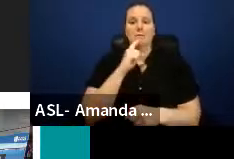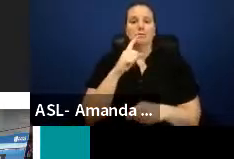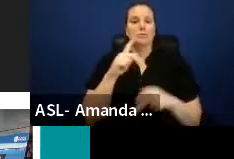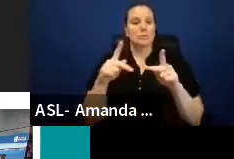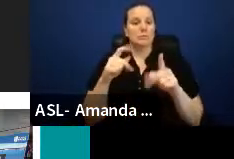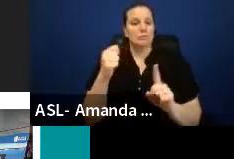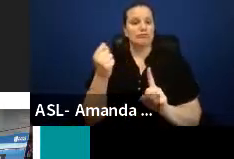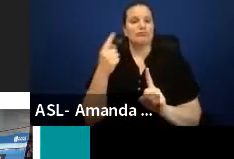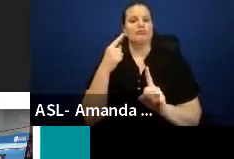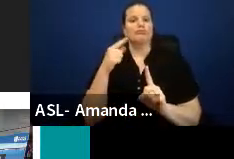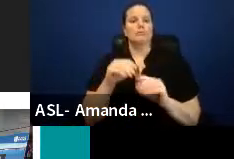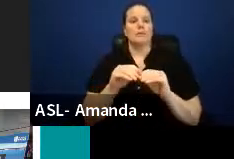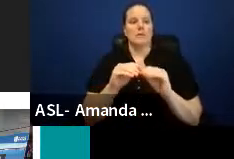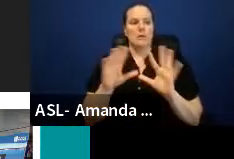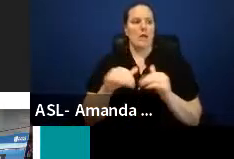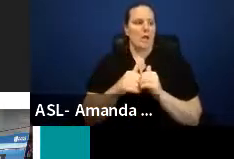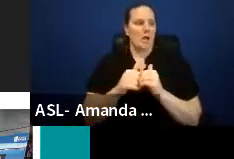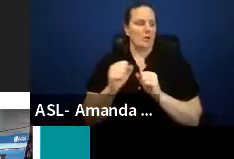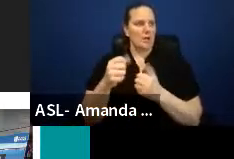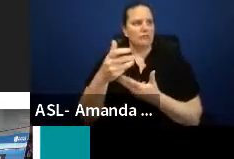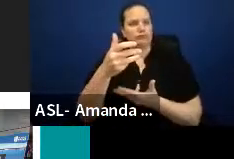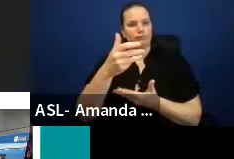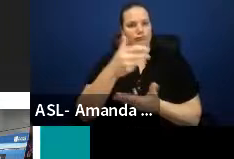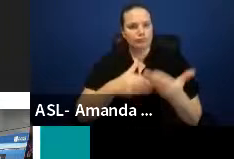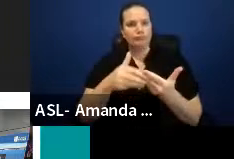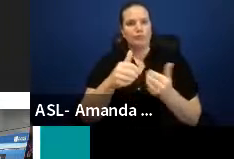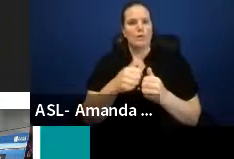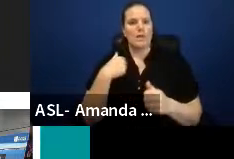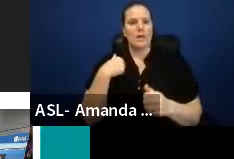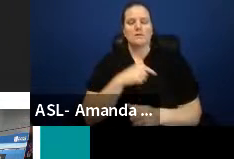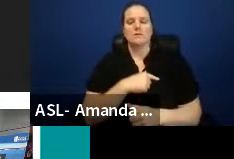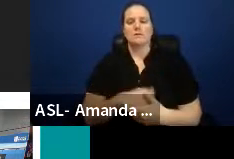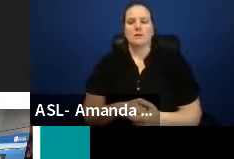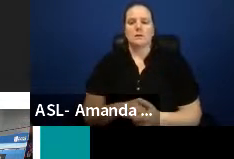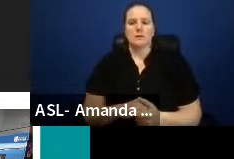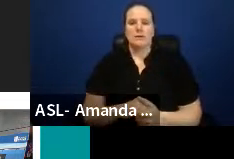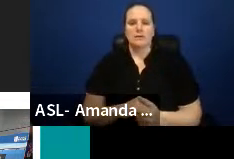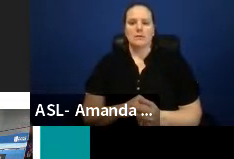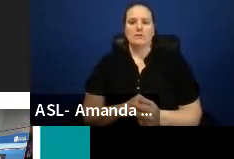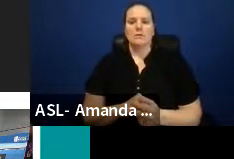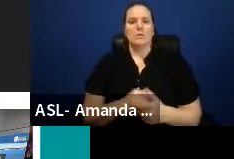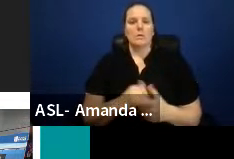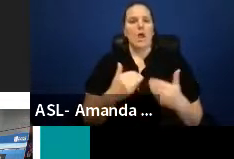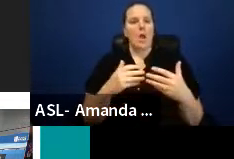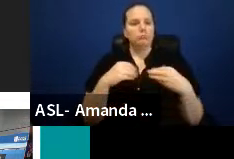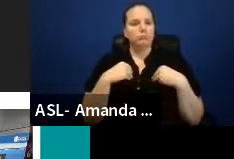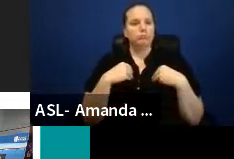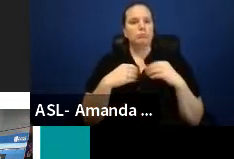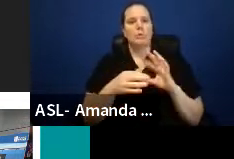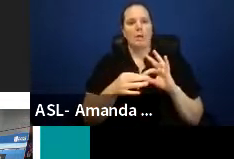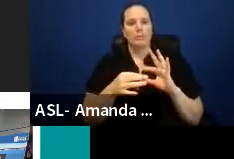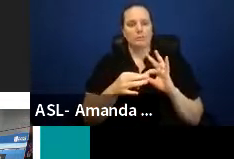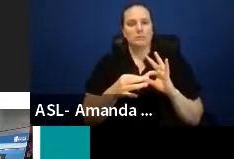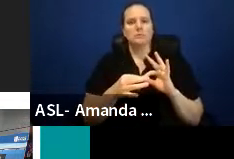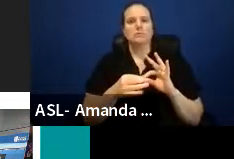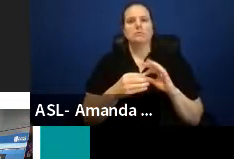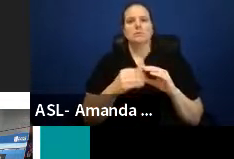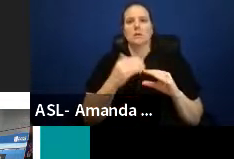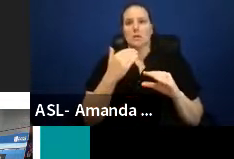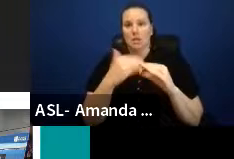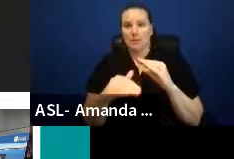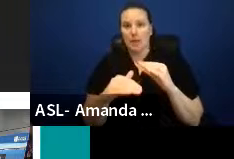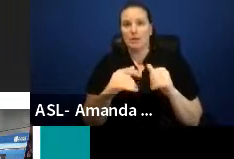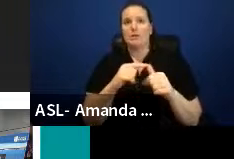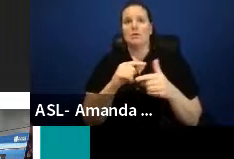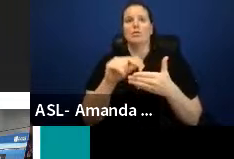understand how they can interact with us. We're taking comments by email,